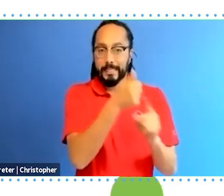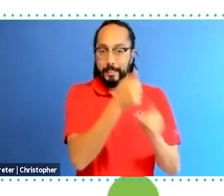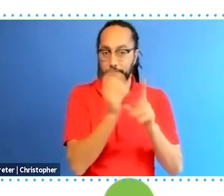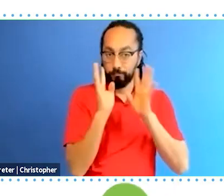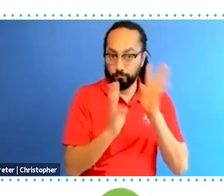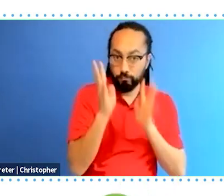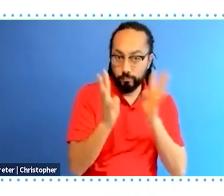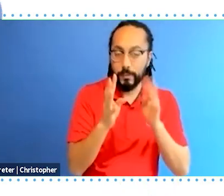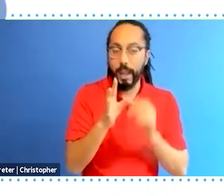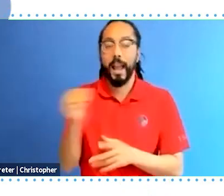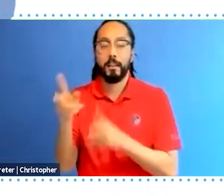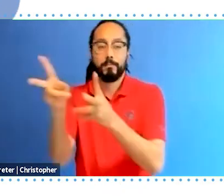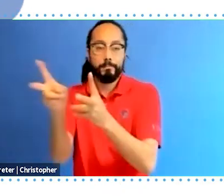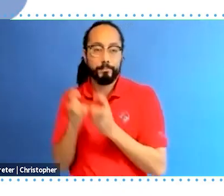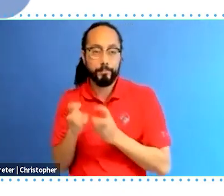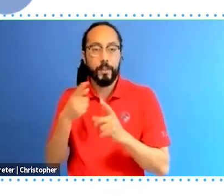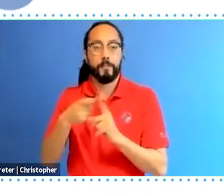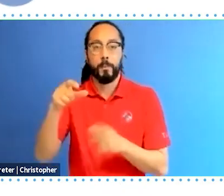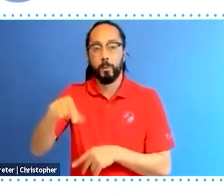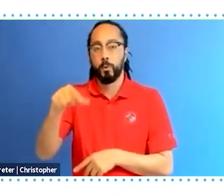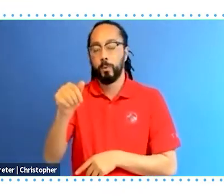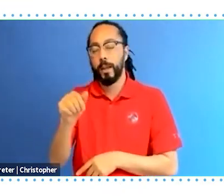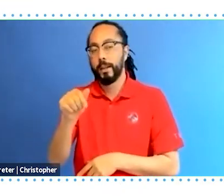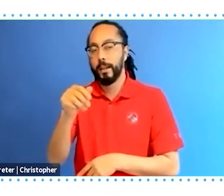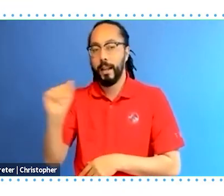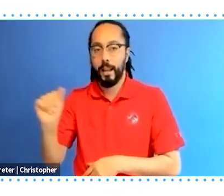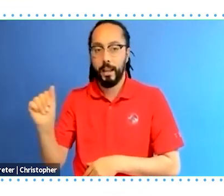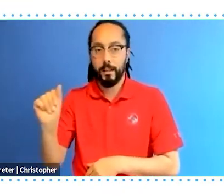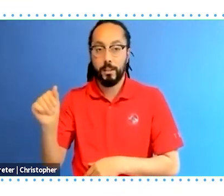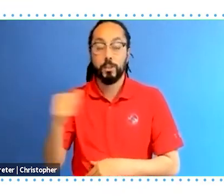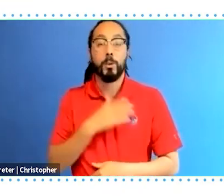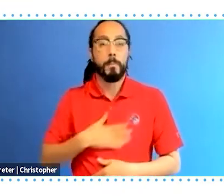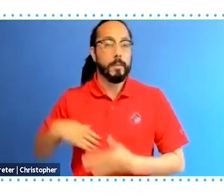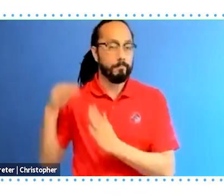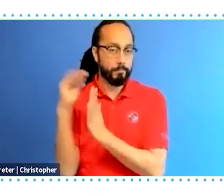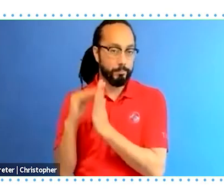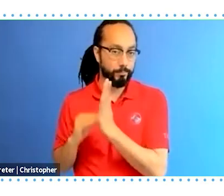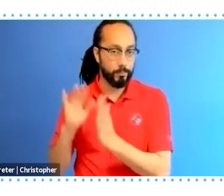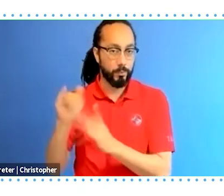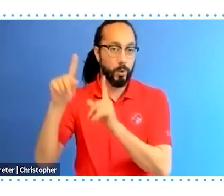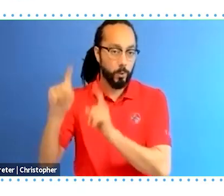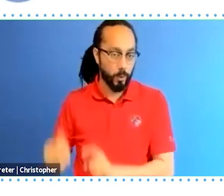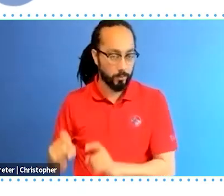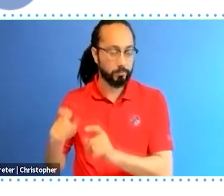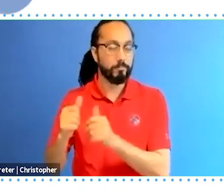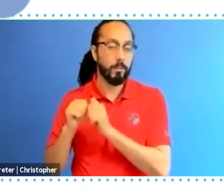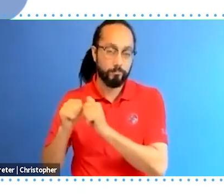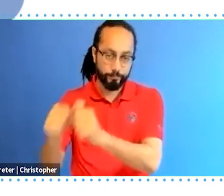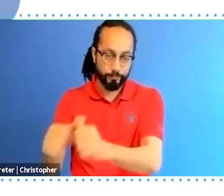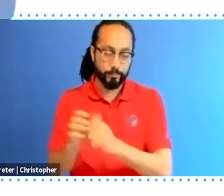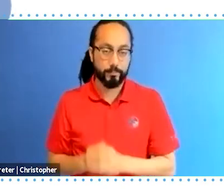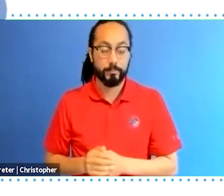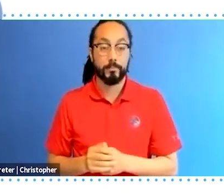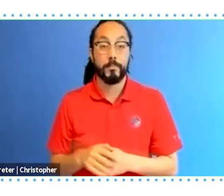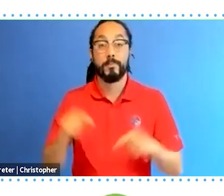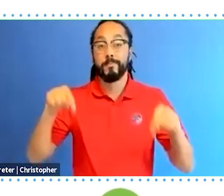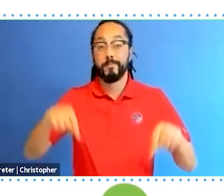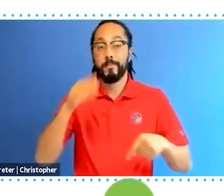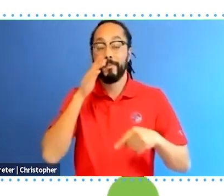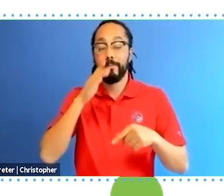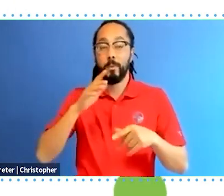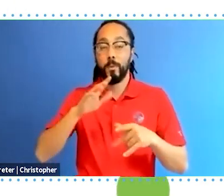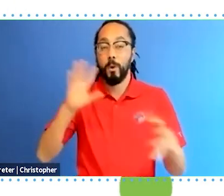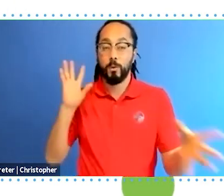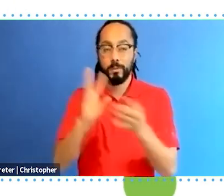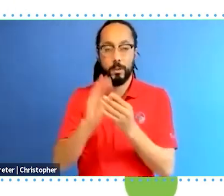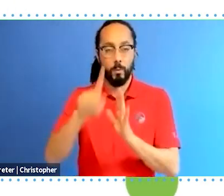the slide presentation and continually after that. The session is scheduled for 1 hour and 15 minutes.